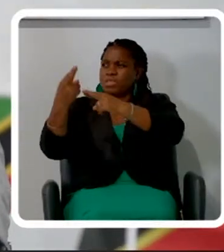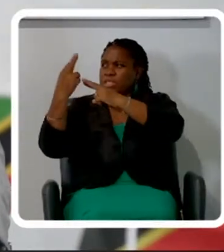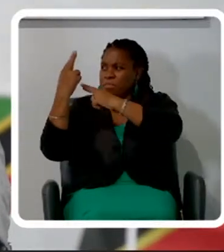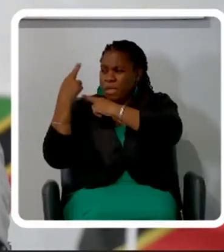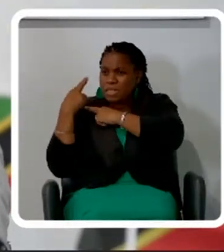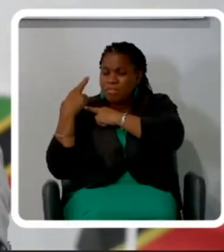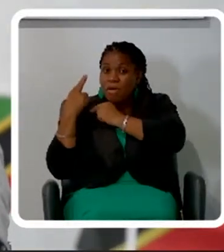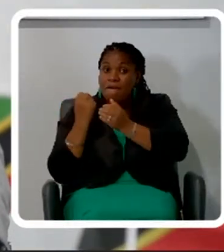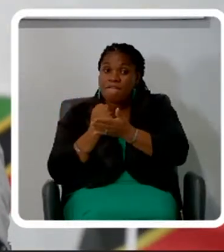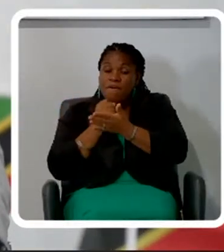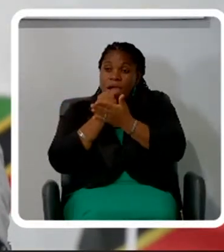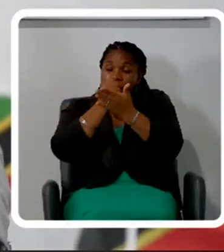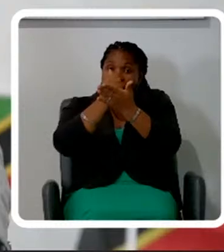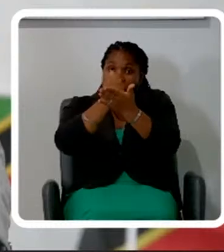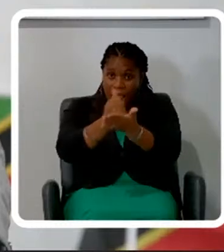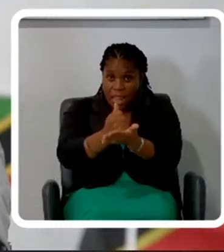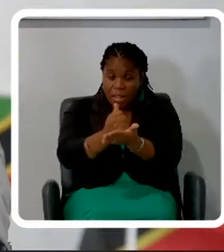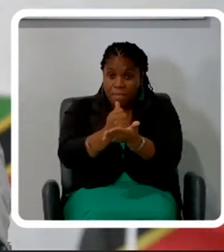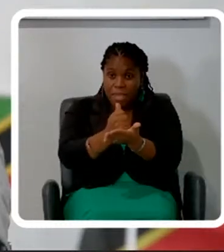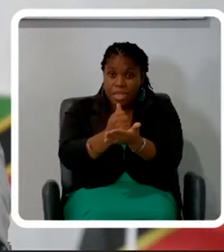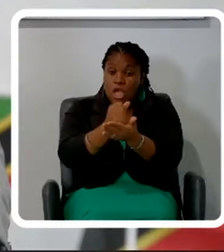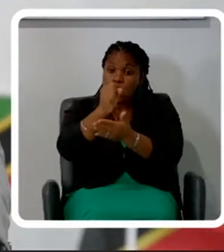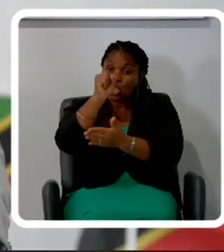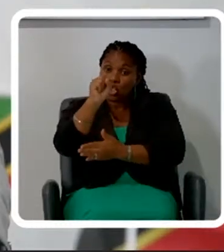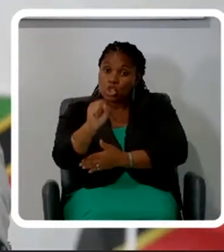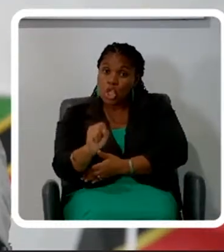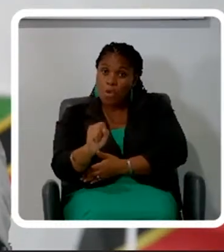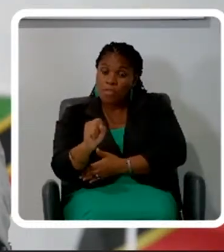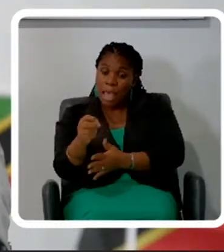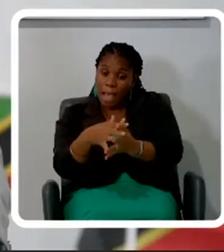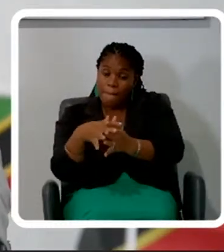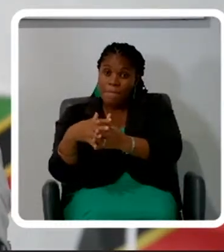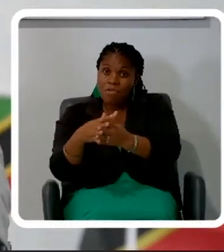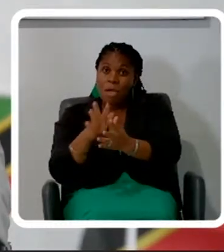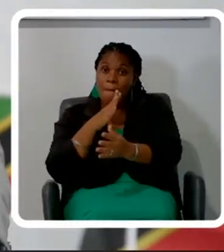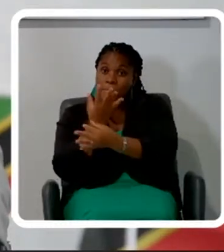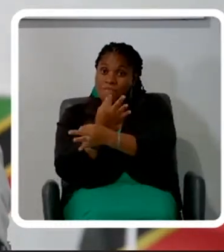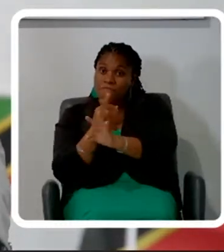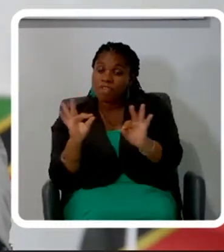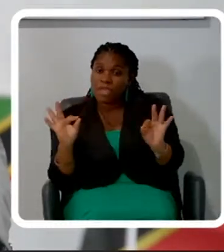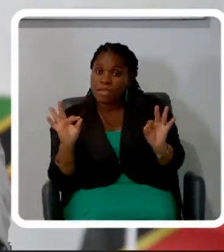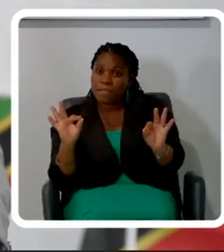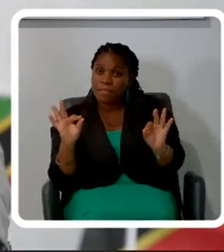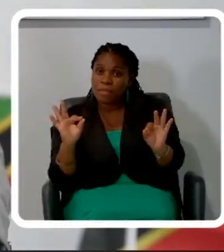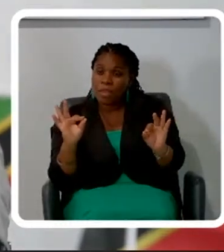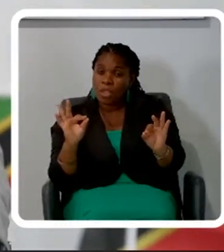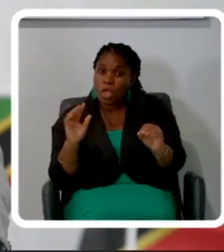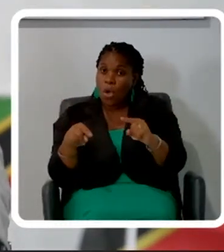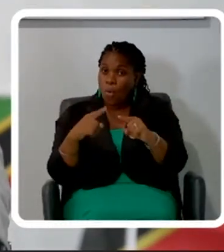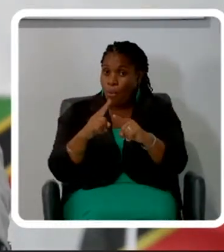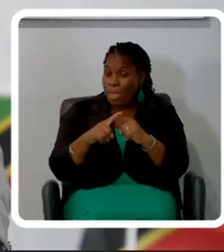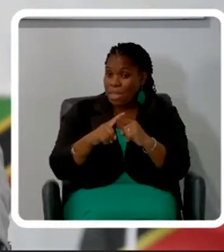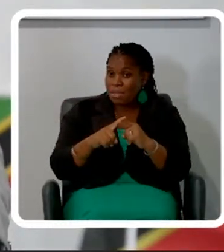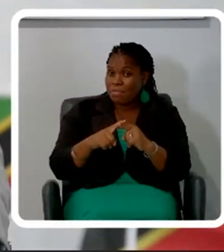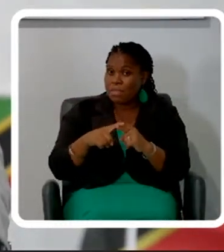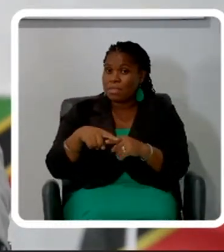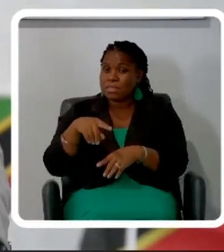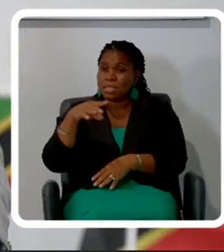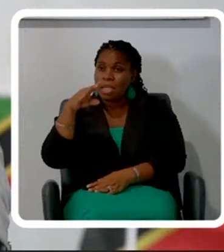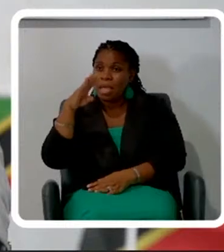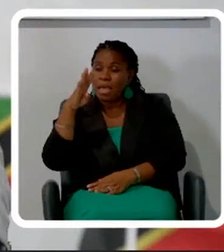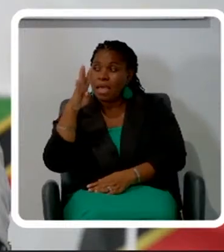for helping South America to be free. Because when Simon Bolivar